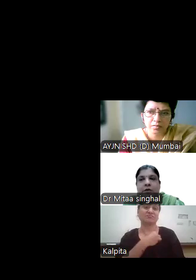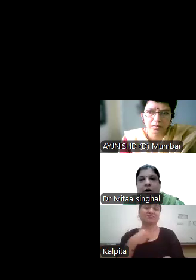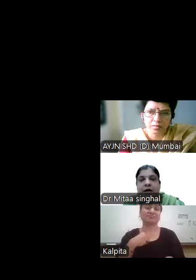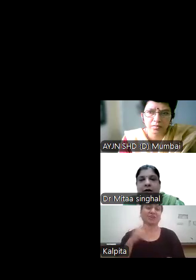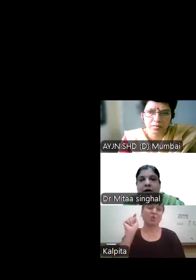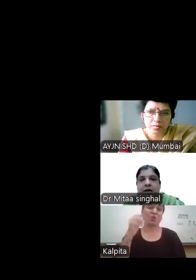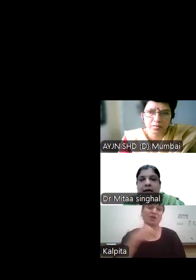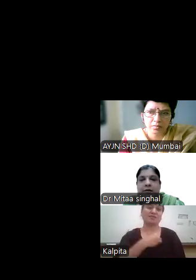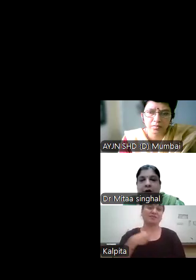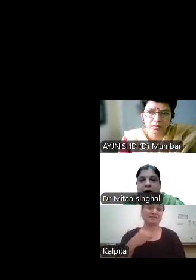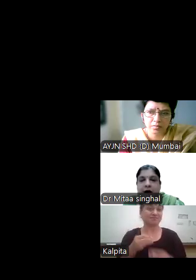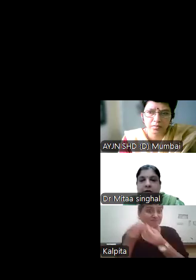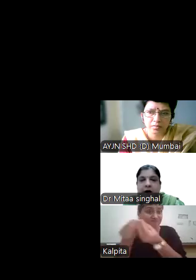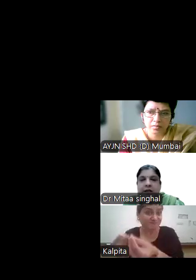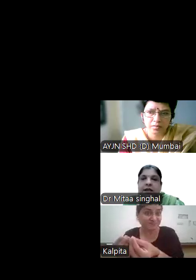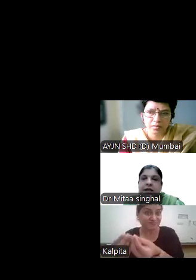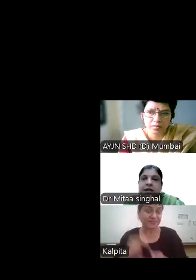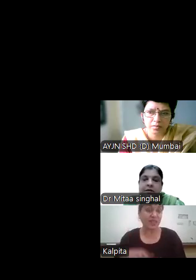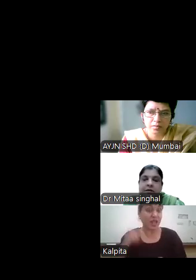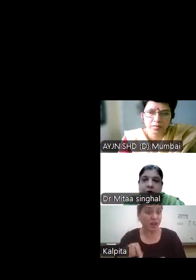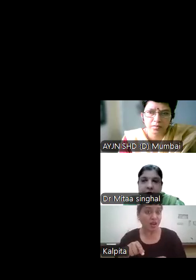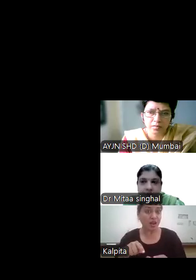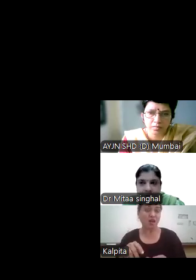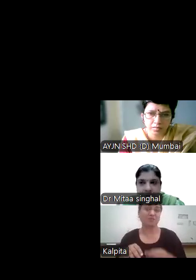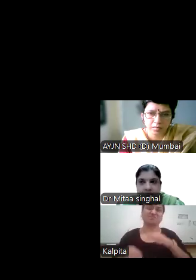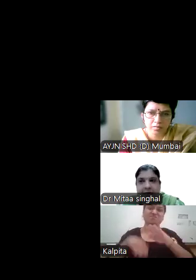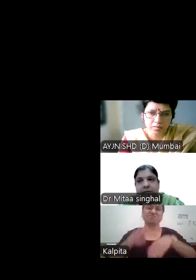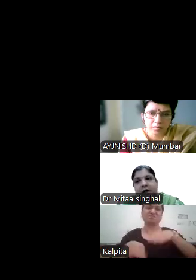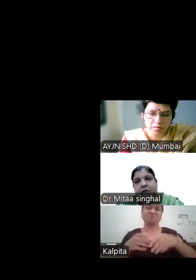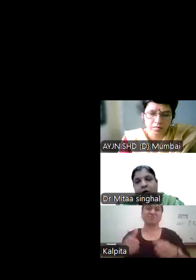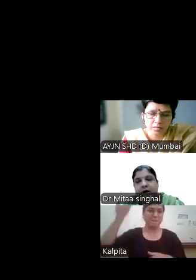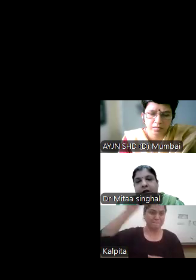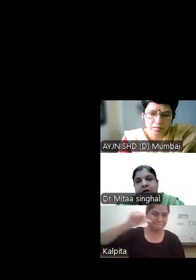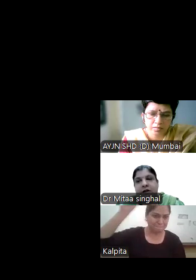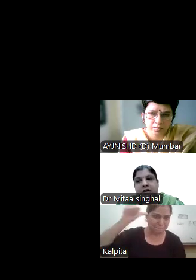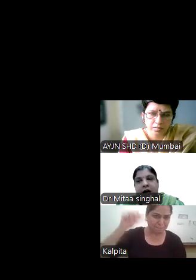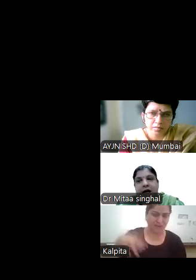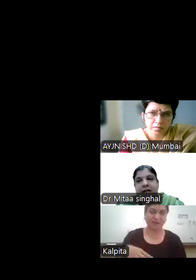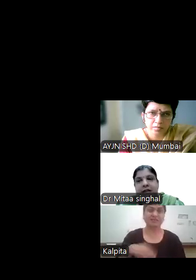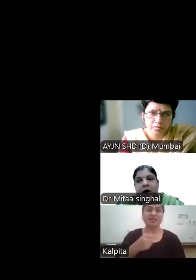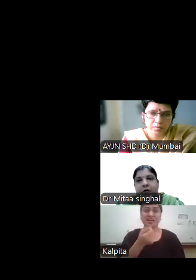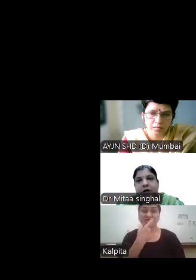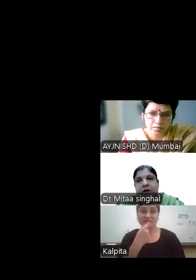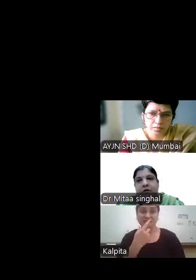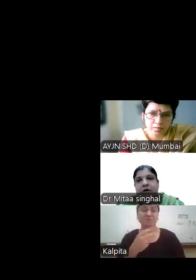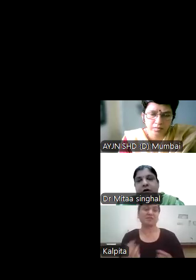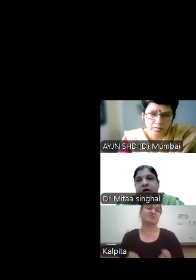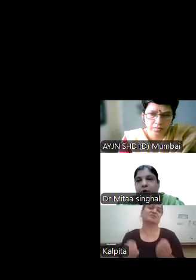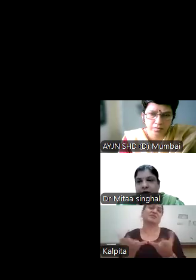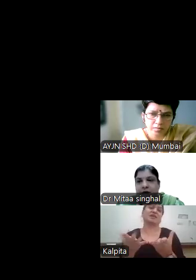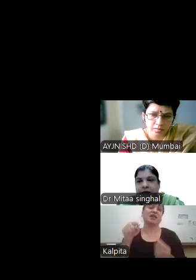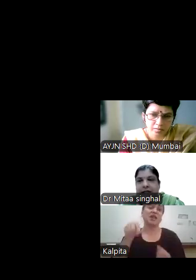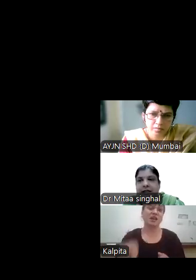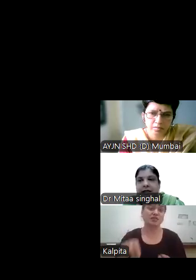able to walk independently in parallel bars. Then we took him to stair climbing, walkers. So this child is now going to